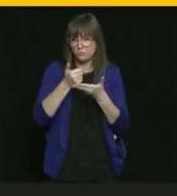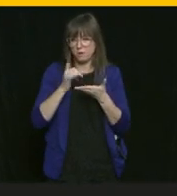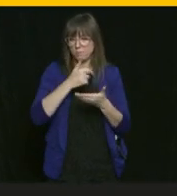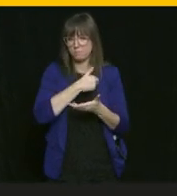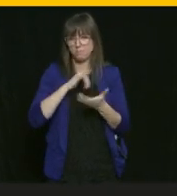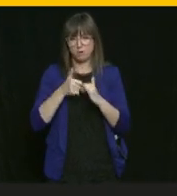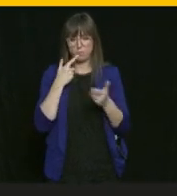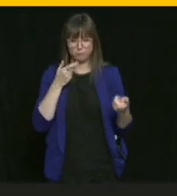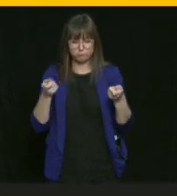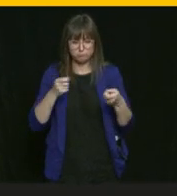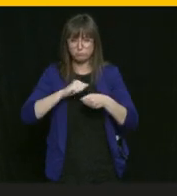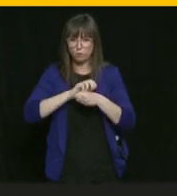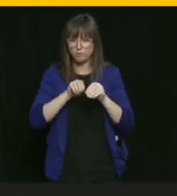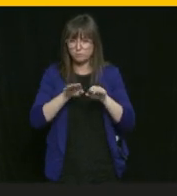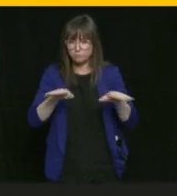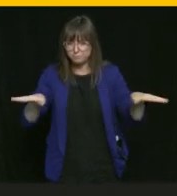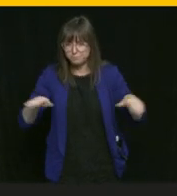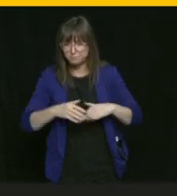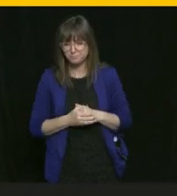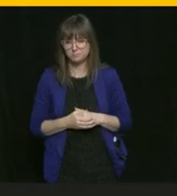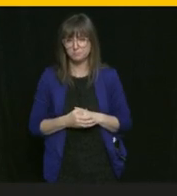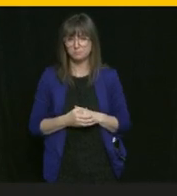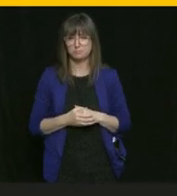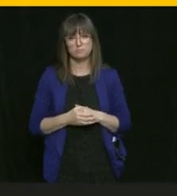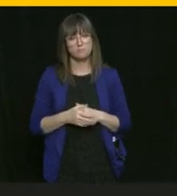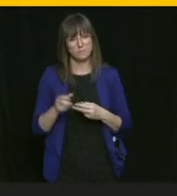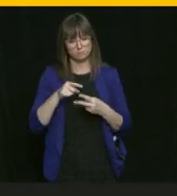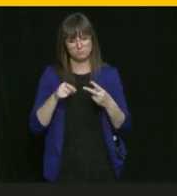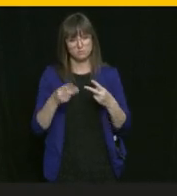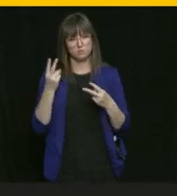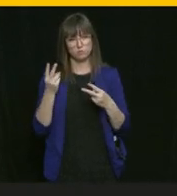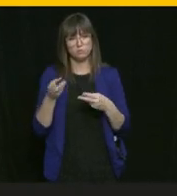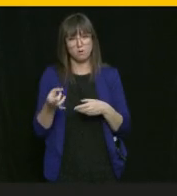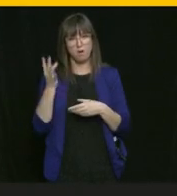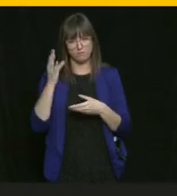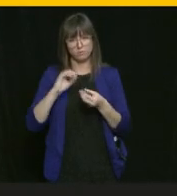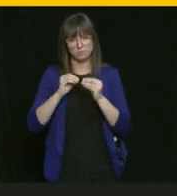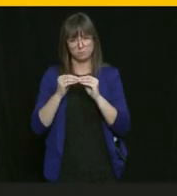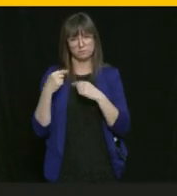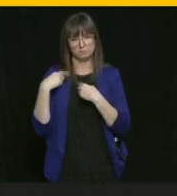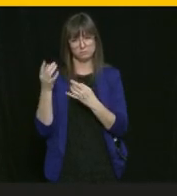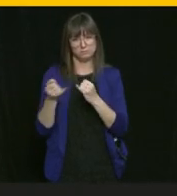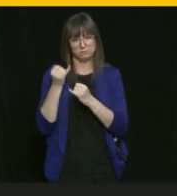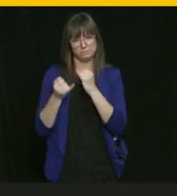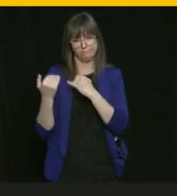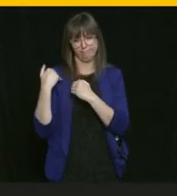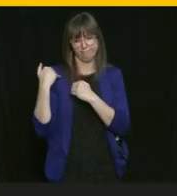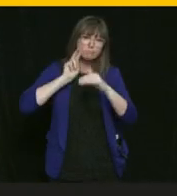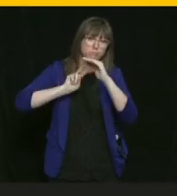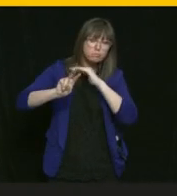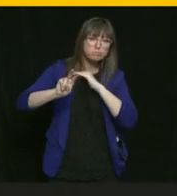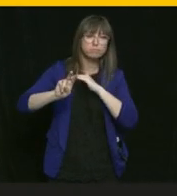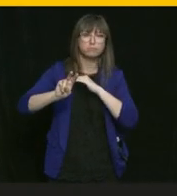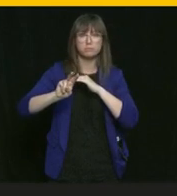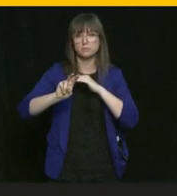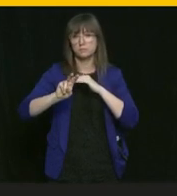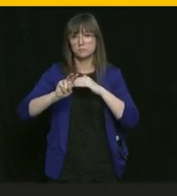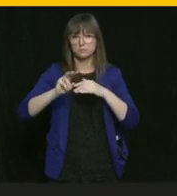Canada. Canada has marked two tragic milestones since the last detailed epidemiological update